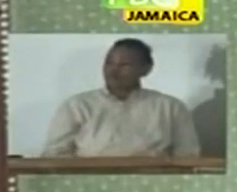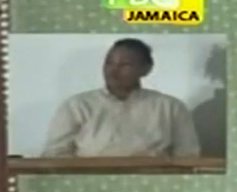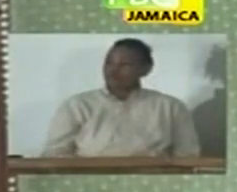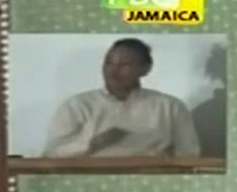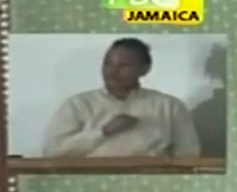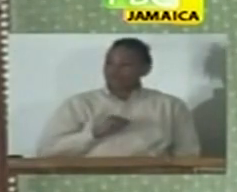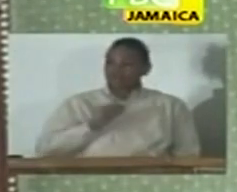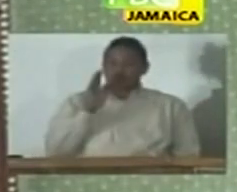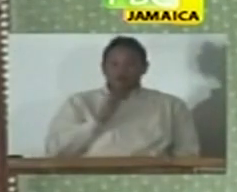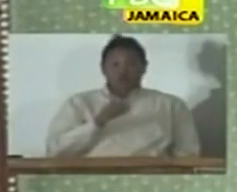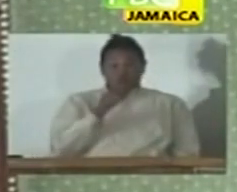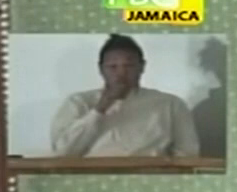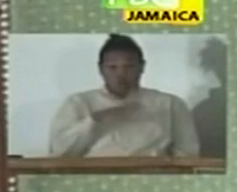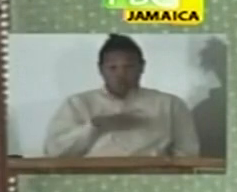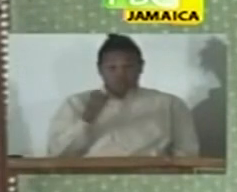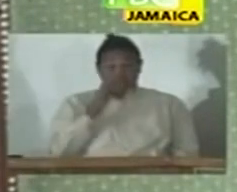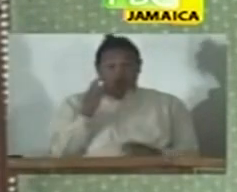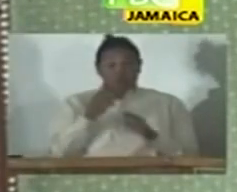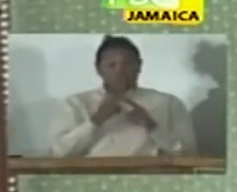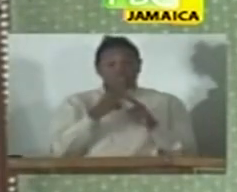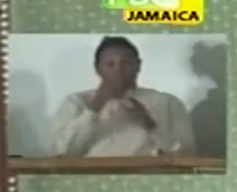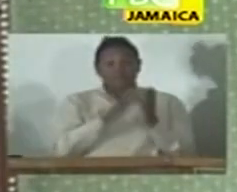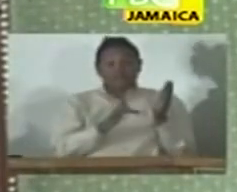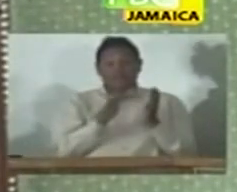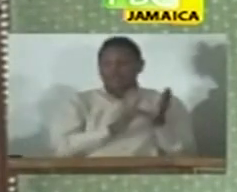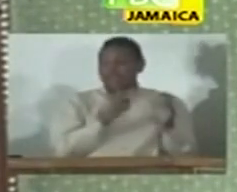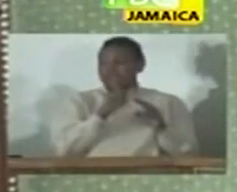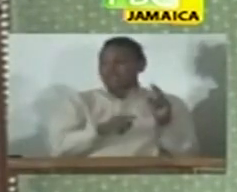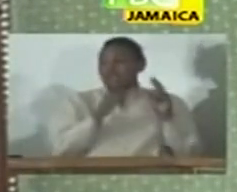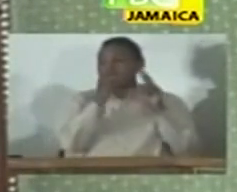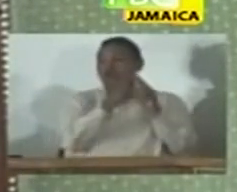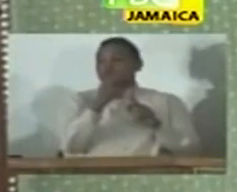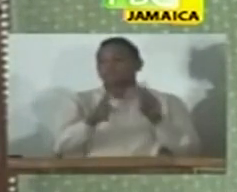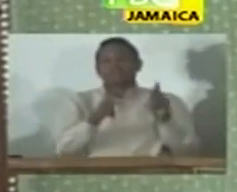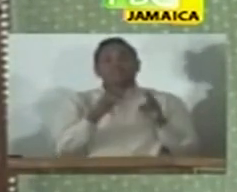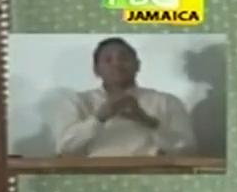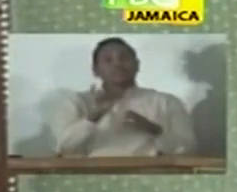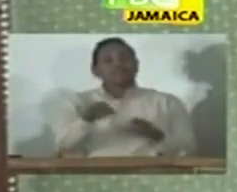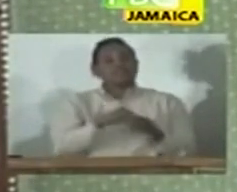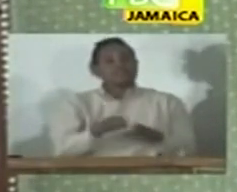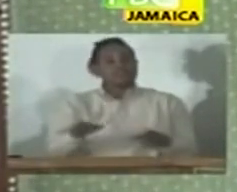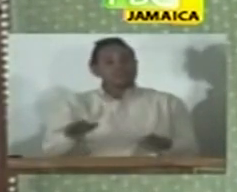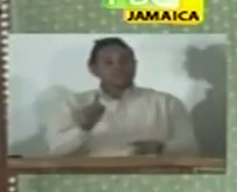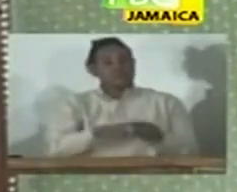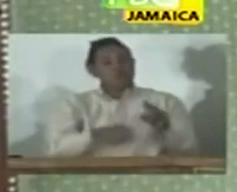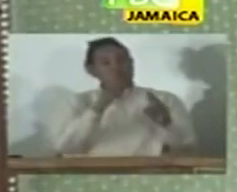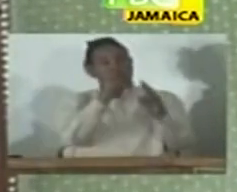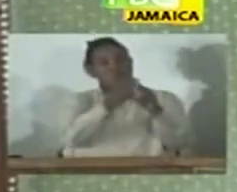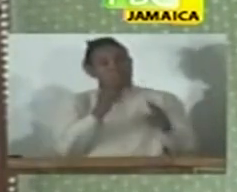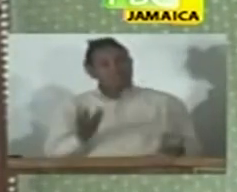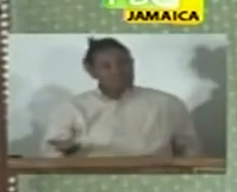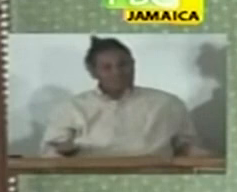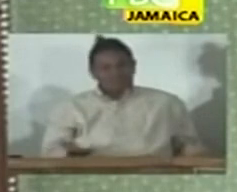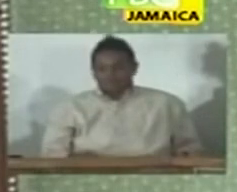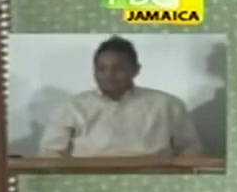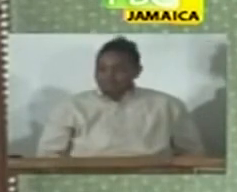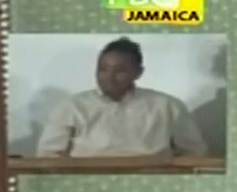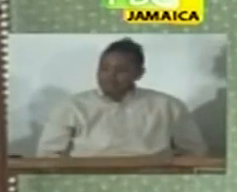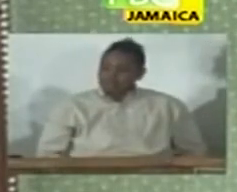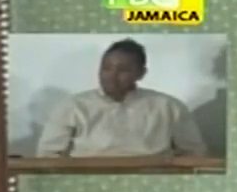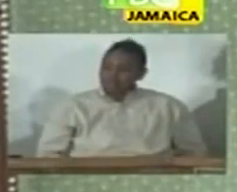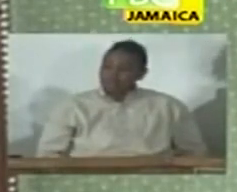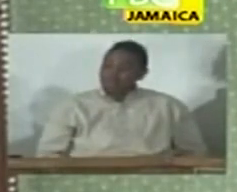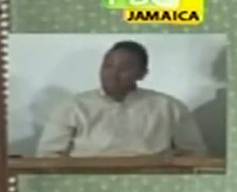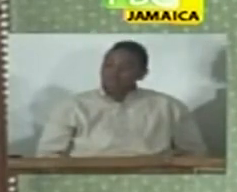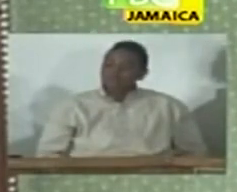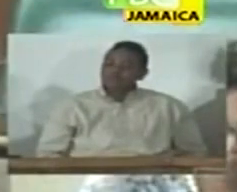She wants her Brown. name clear. Senator Brown. Mr. This is President. This debate is not the